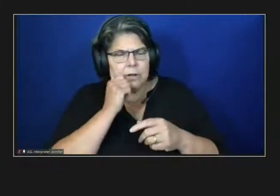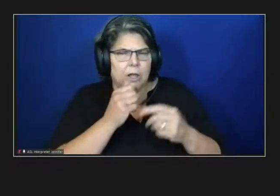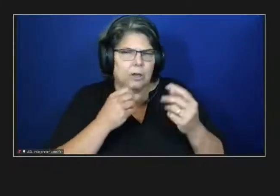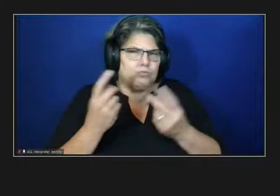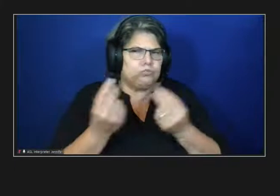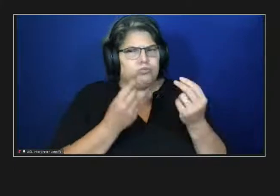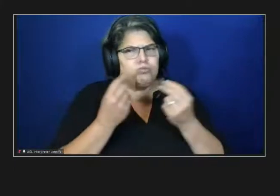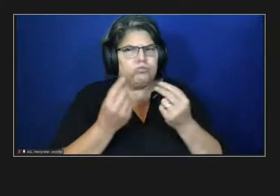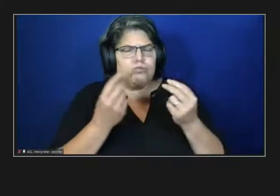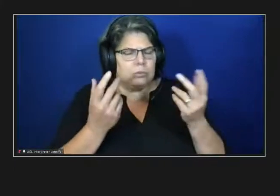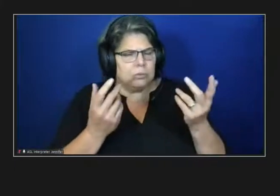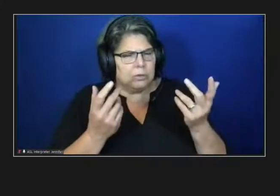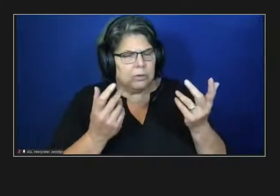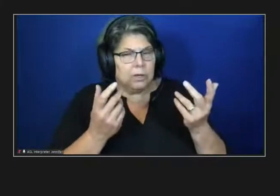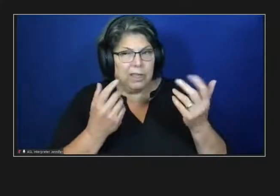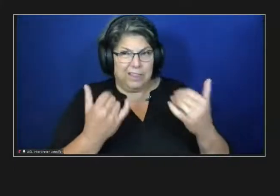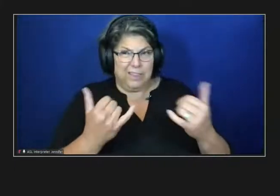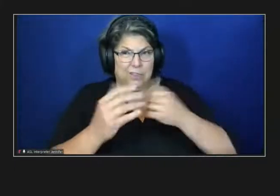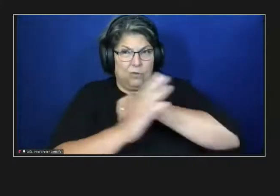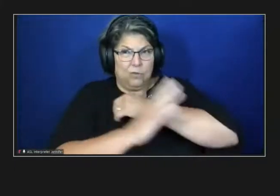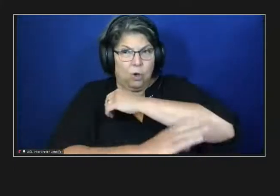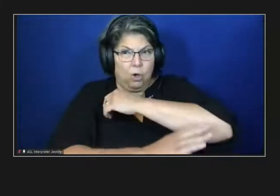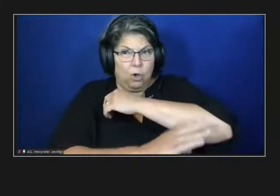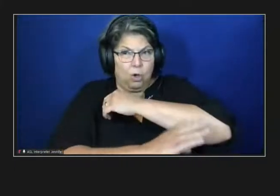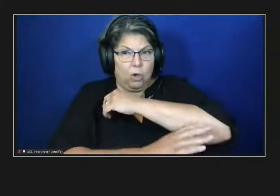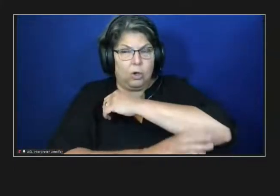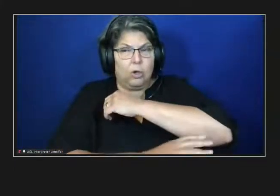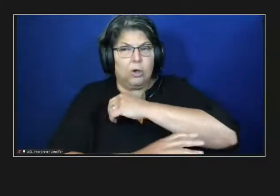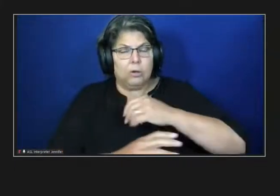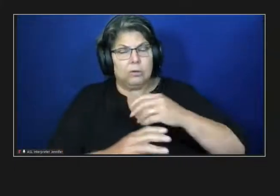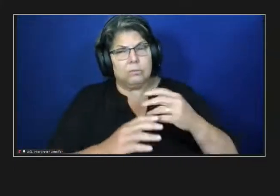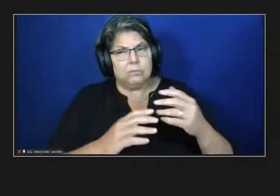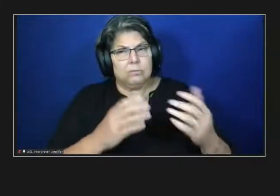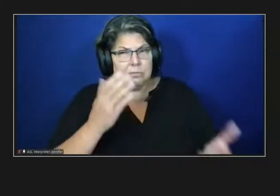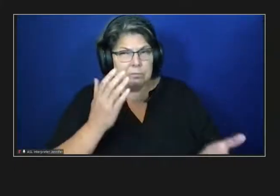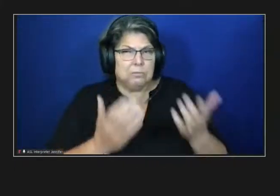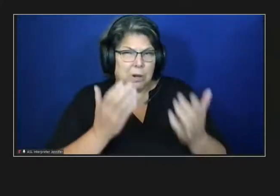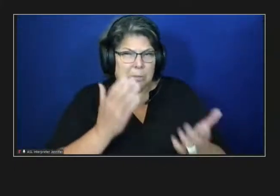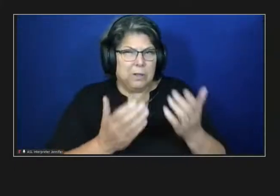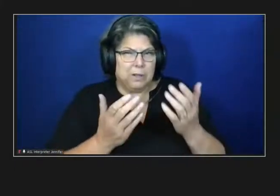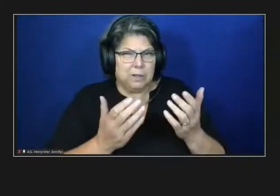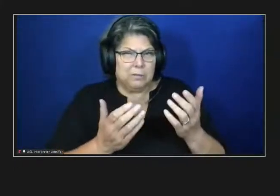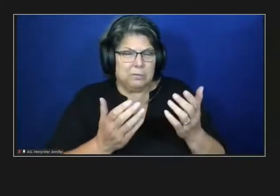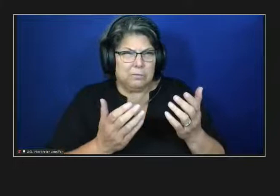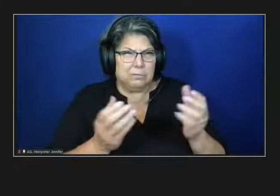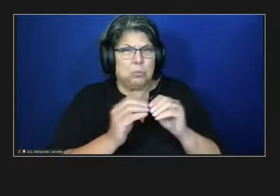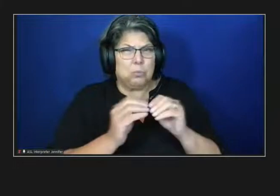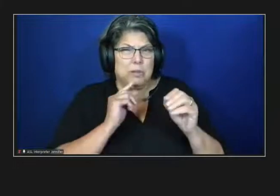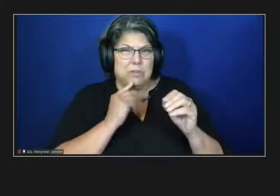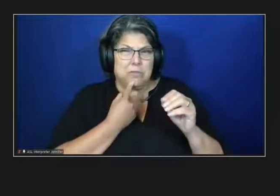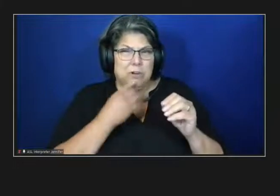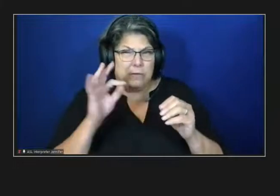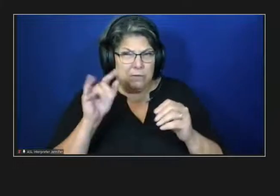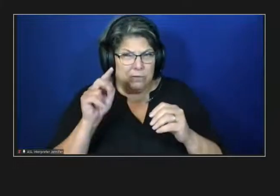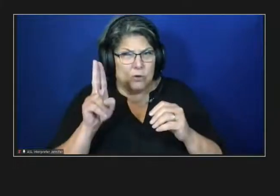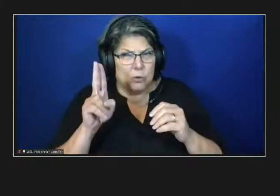if people this fall, with the likelihood that there may be a more severe flu